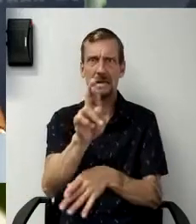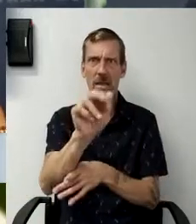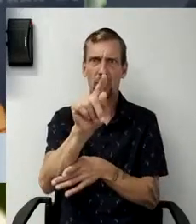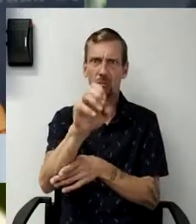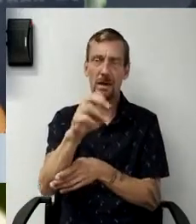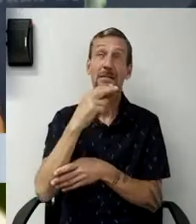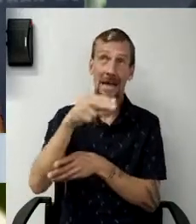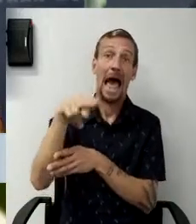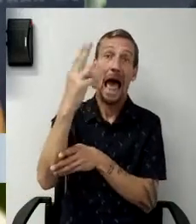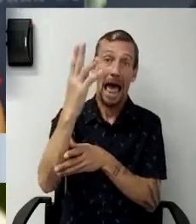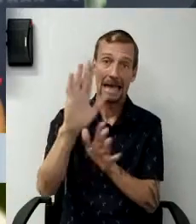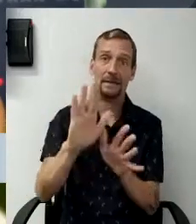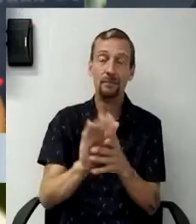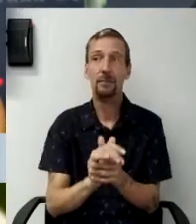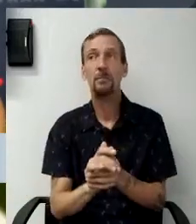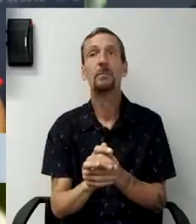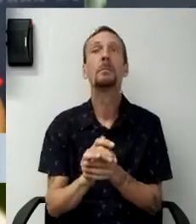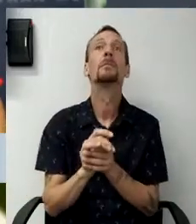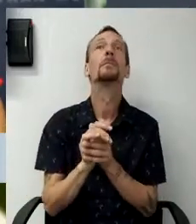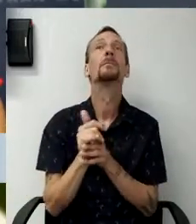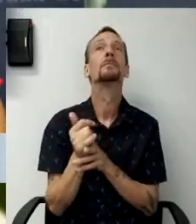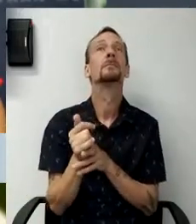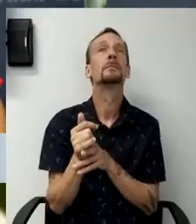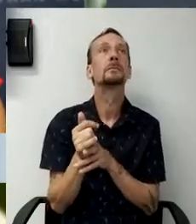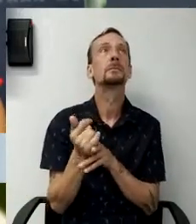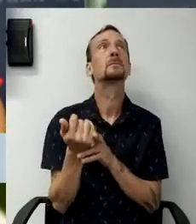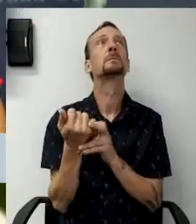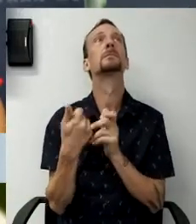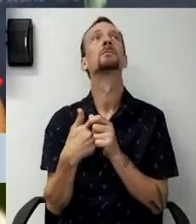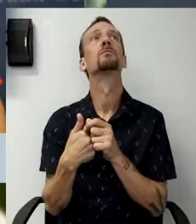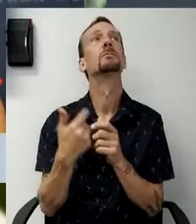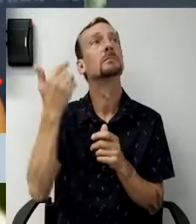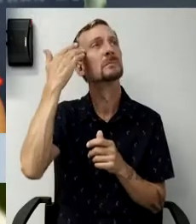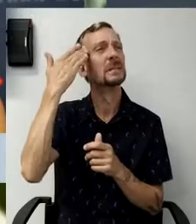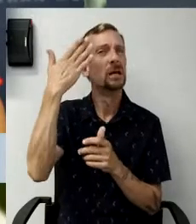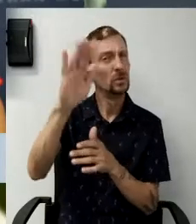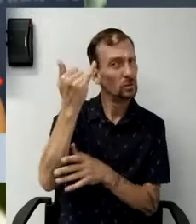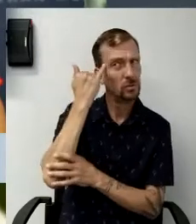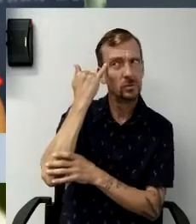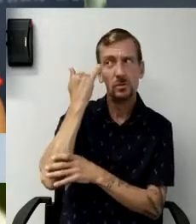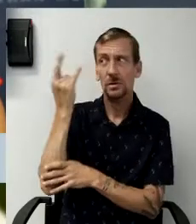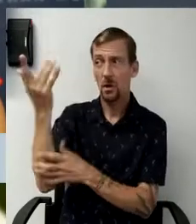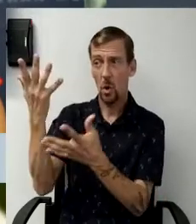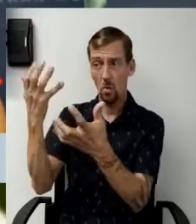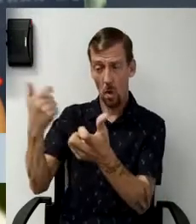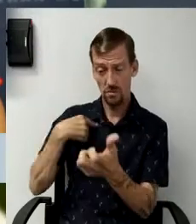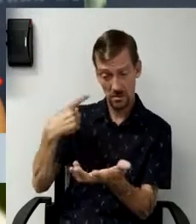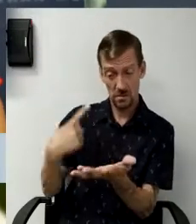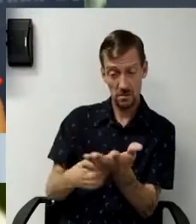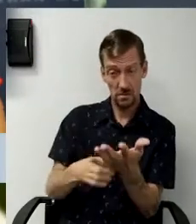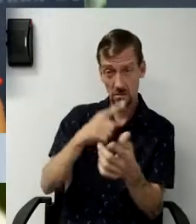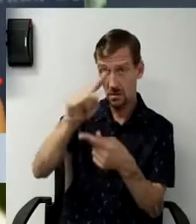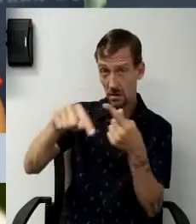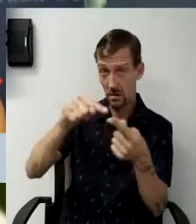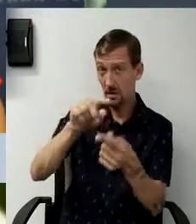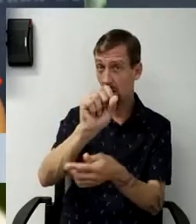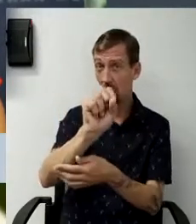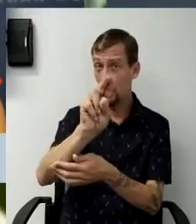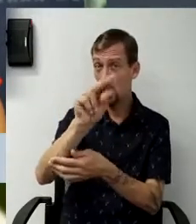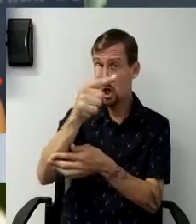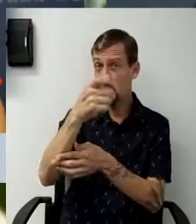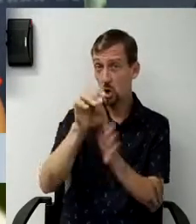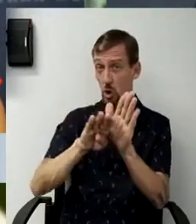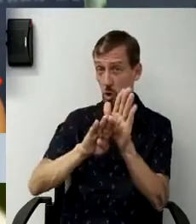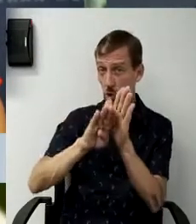right. In terms of, and I don't know if you want me to talk about surge capacity now, or